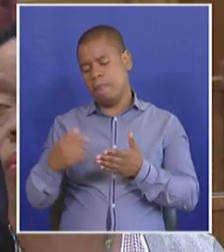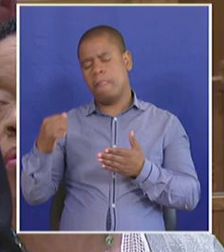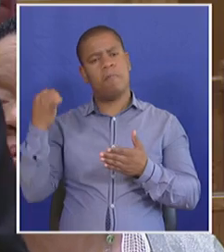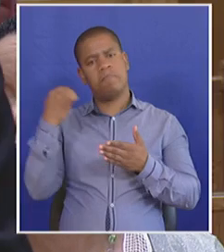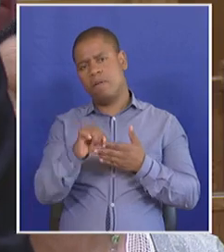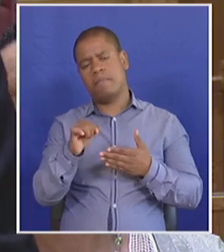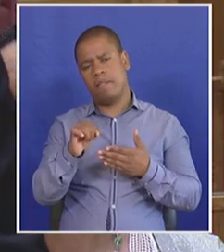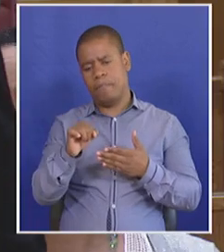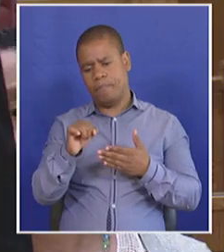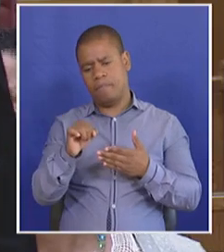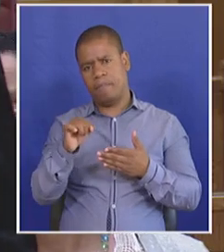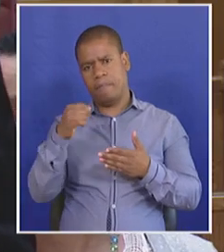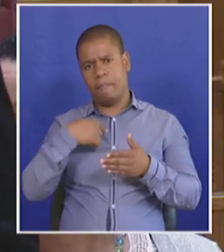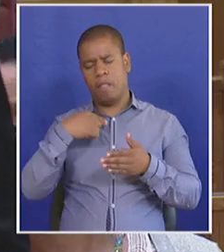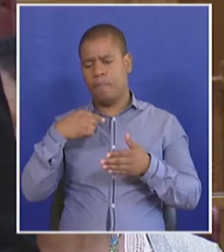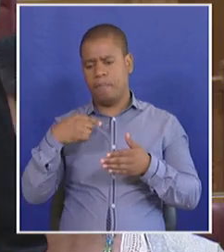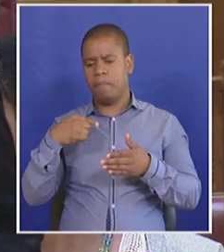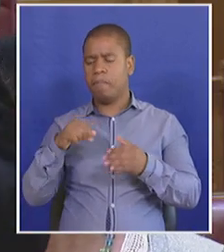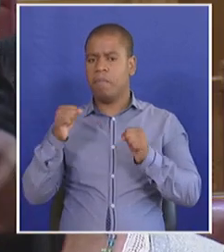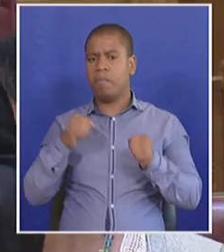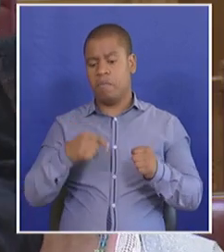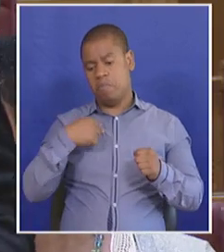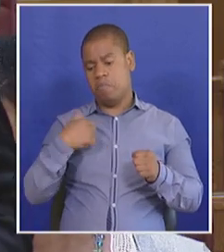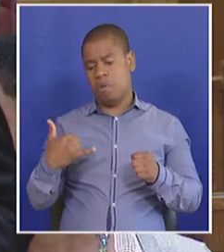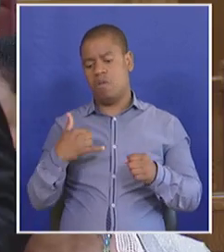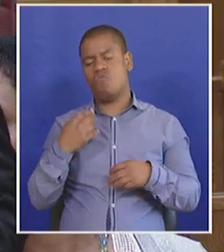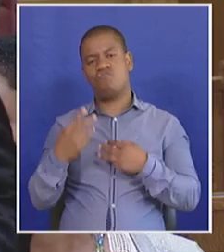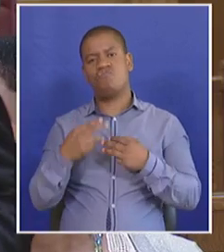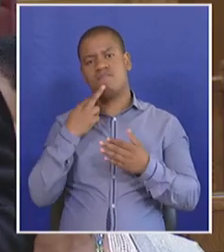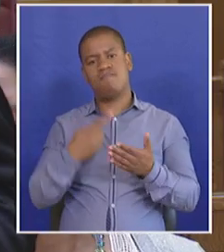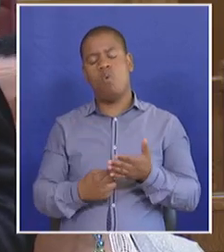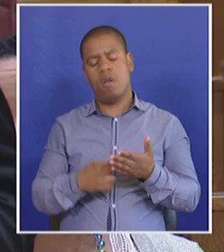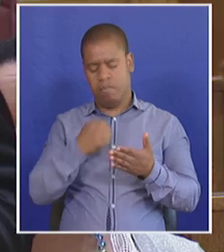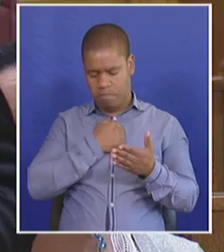now, that report and the work that I had to do,